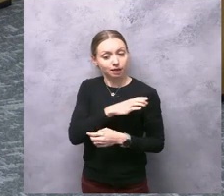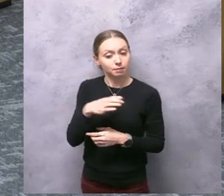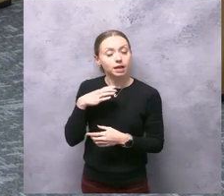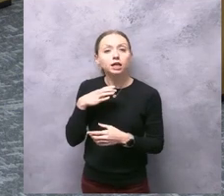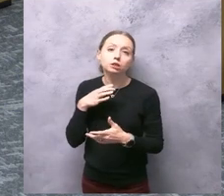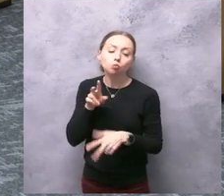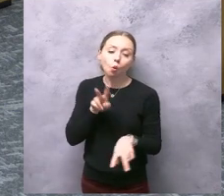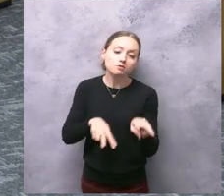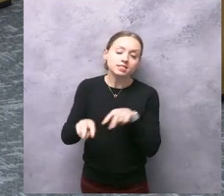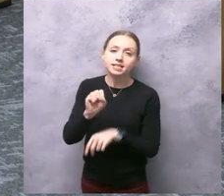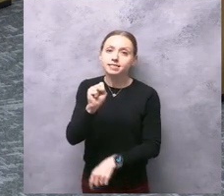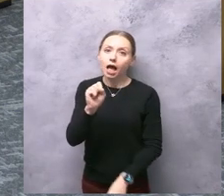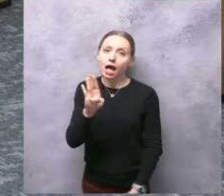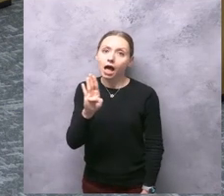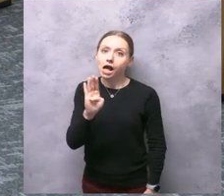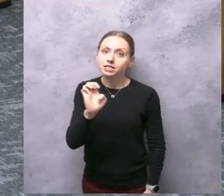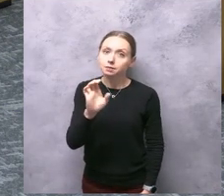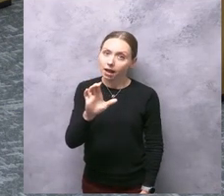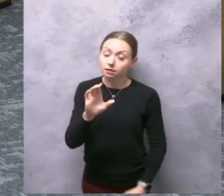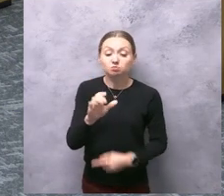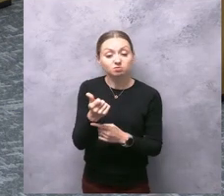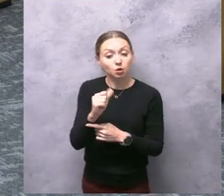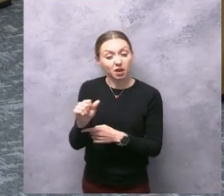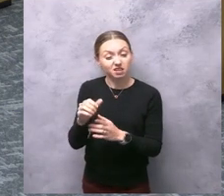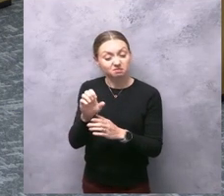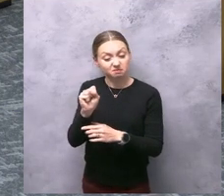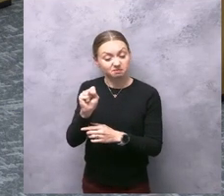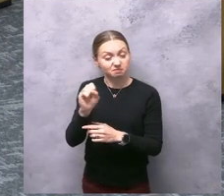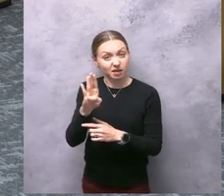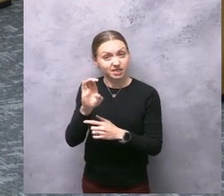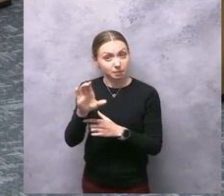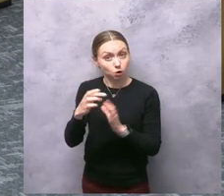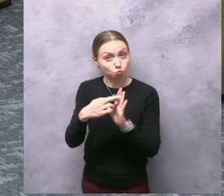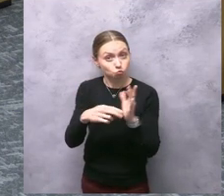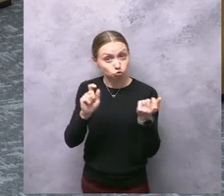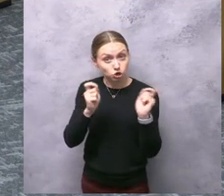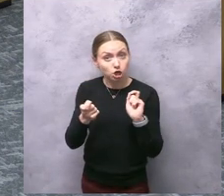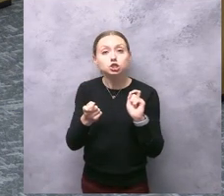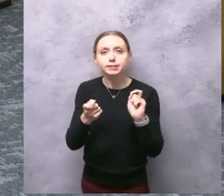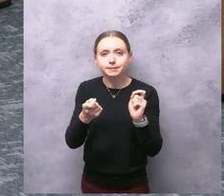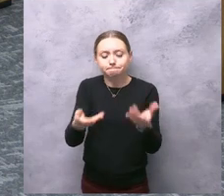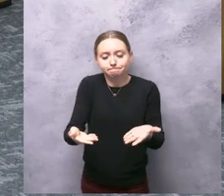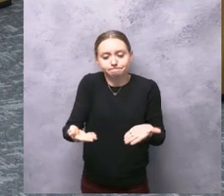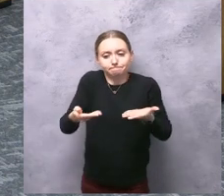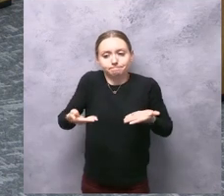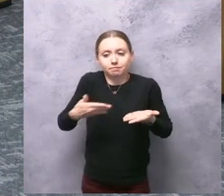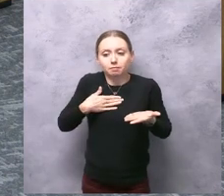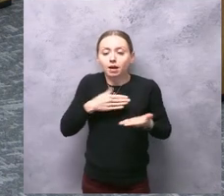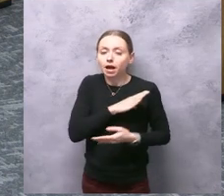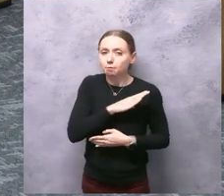any SBEC rule changes come to the state board. We have the opportunity to take no action or veto.